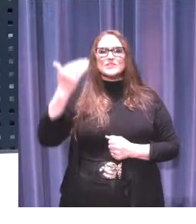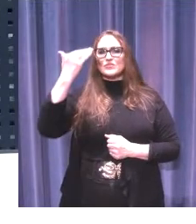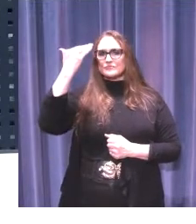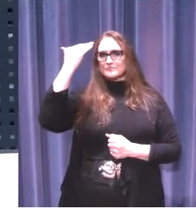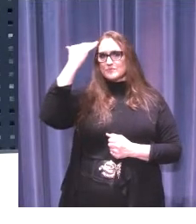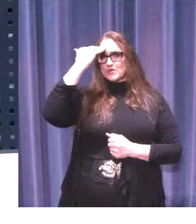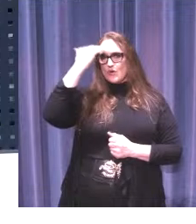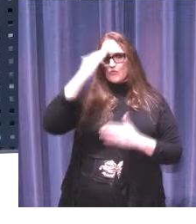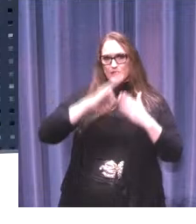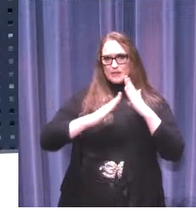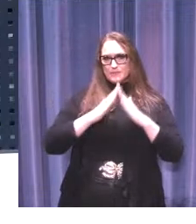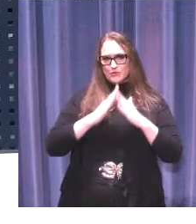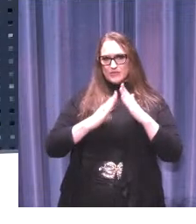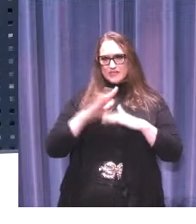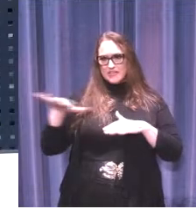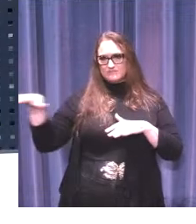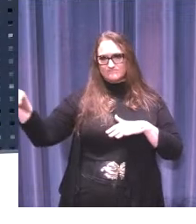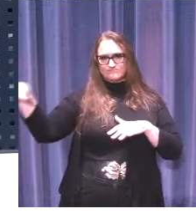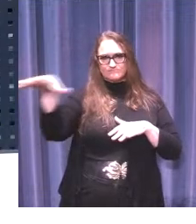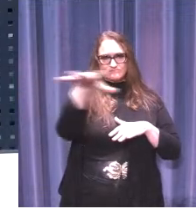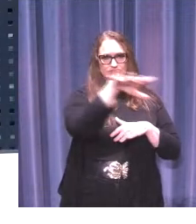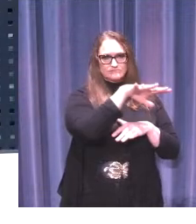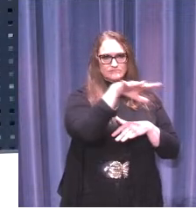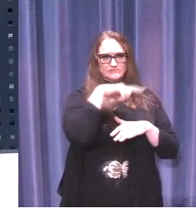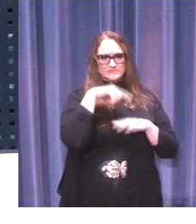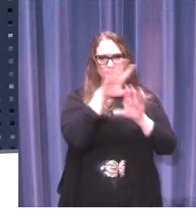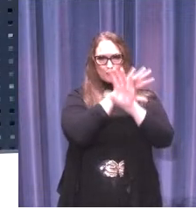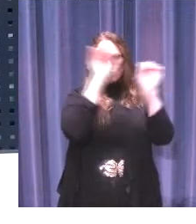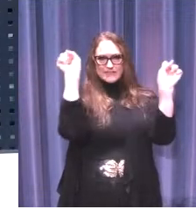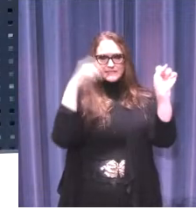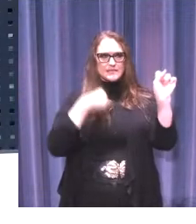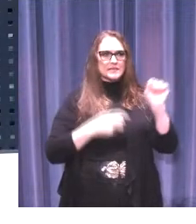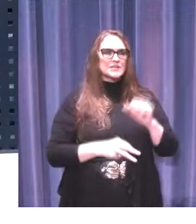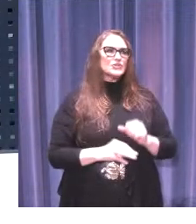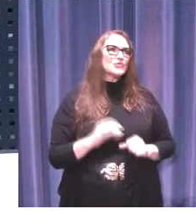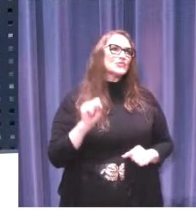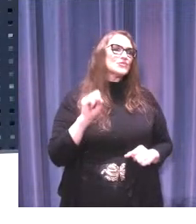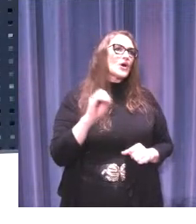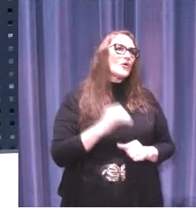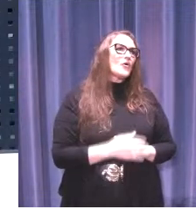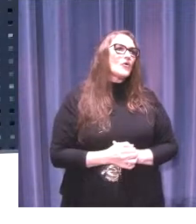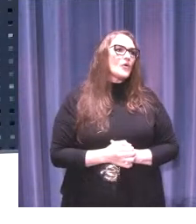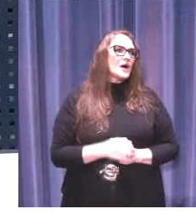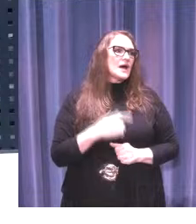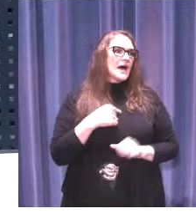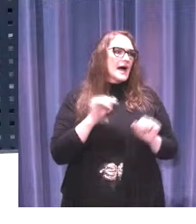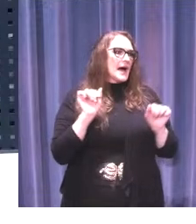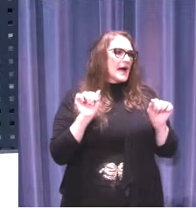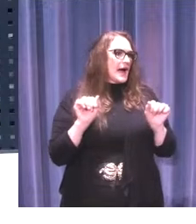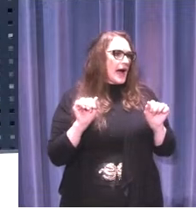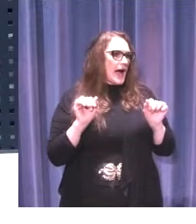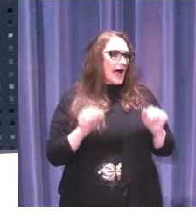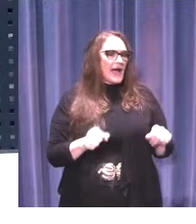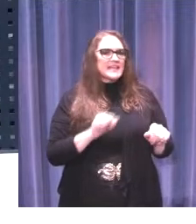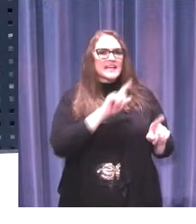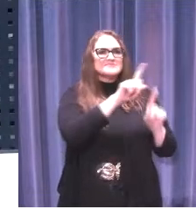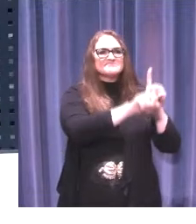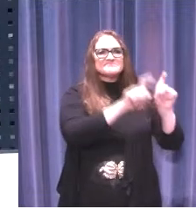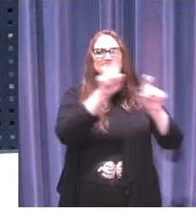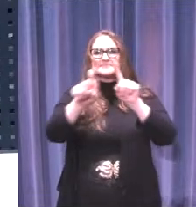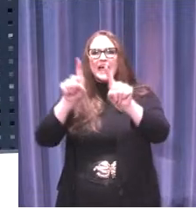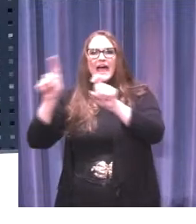community, and I'm president, so I can ask